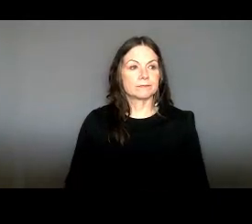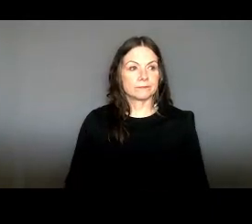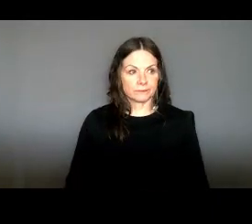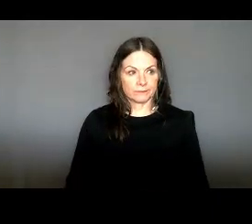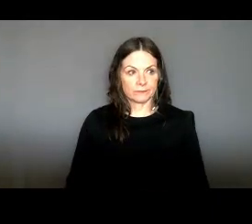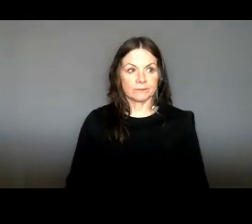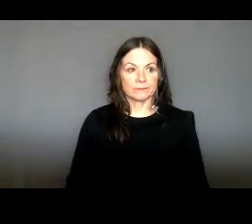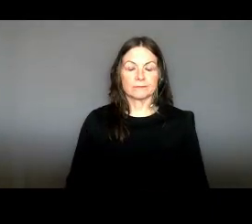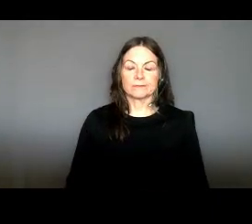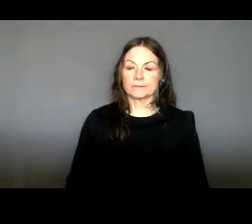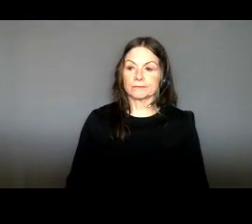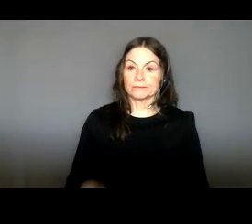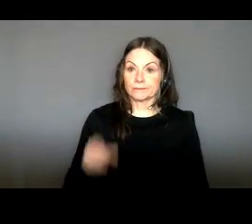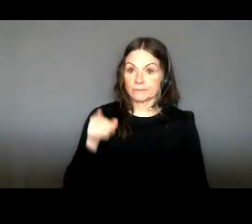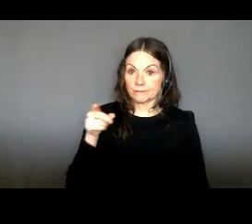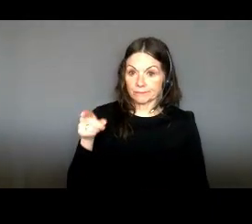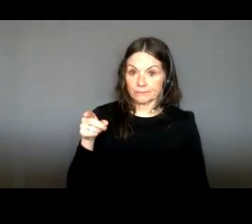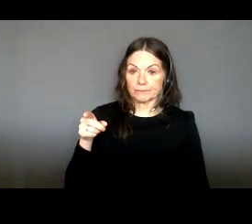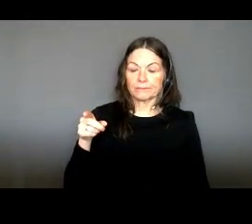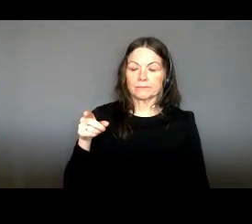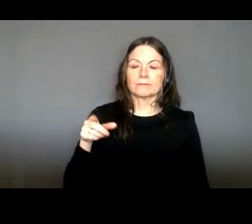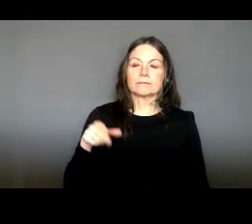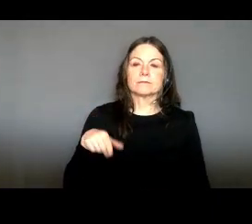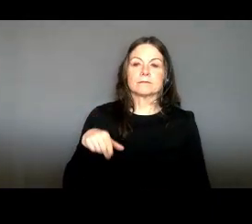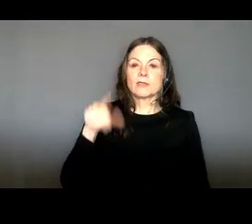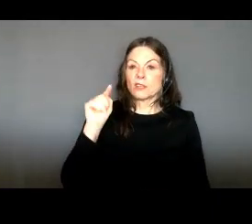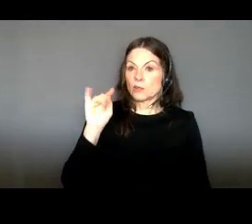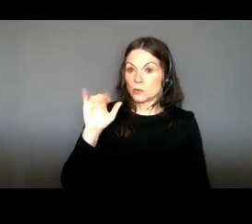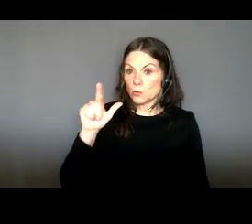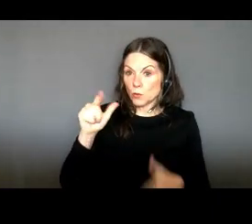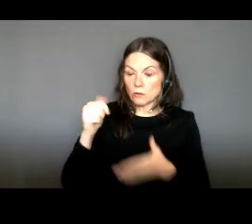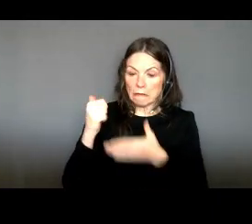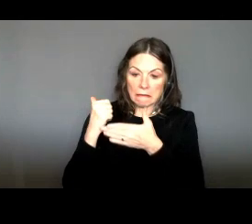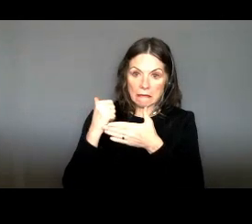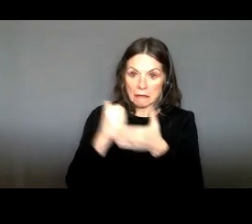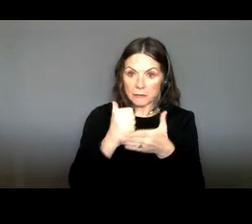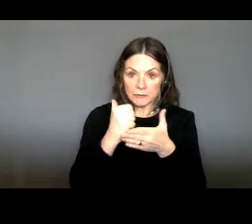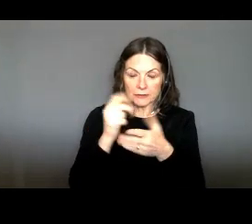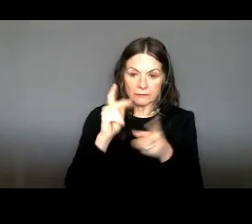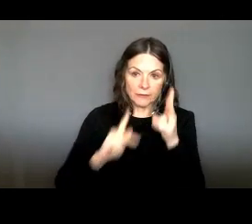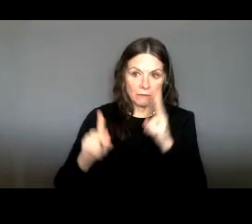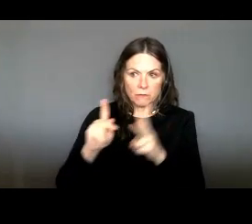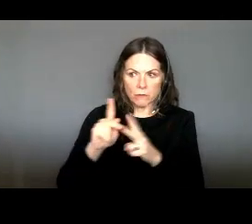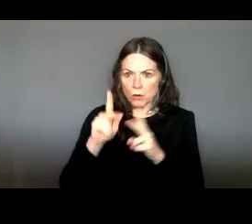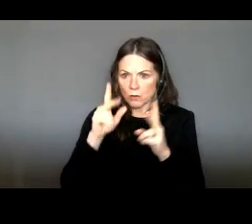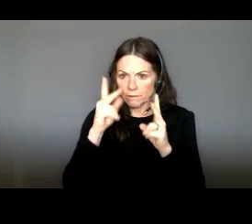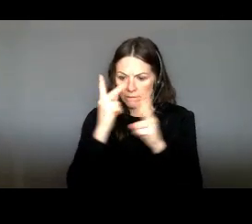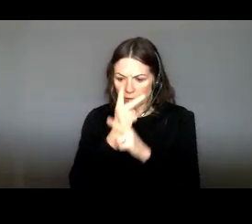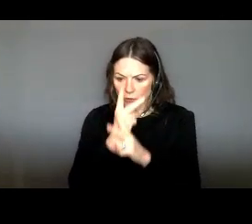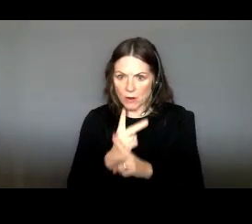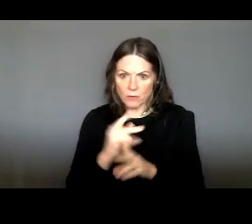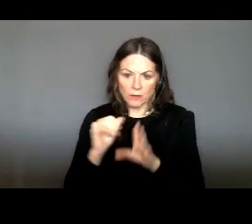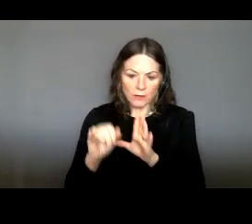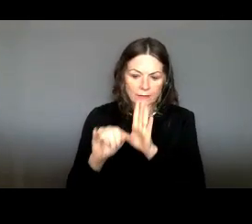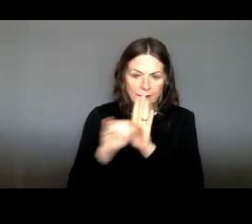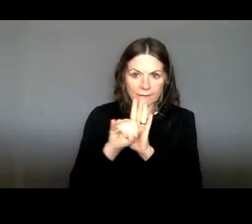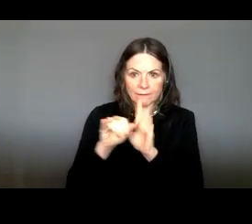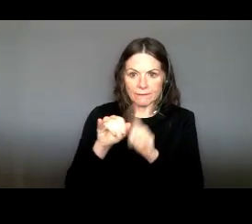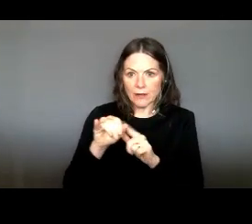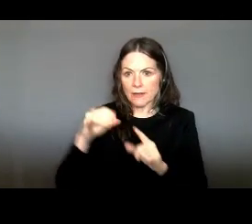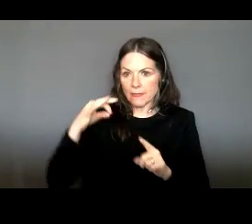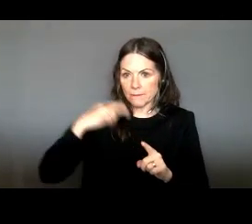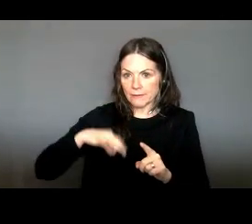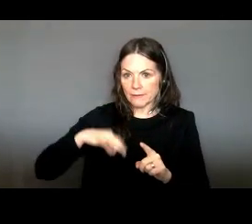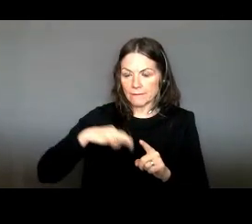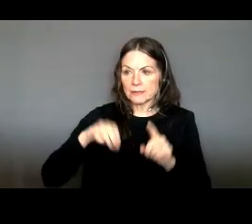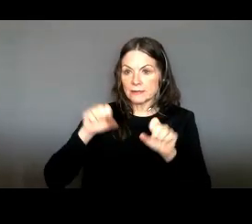The Benefits Wayfinder is a tool that helps individuals identify and apply for the benefits they are eligible